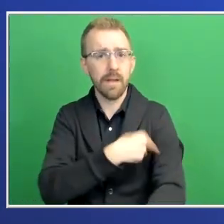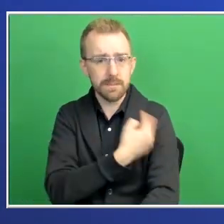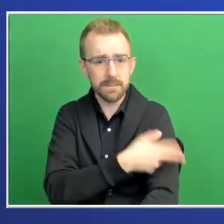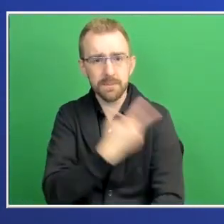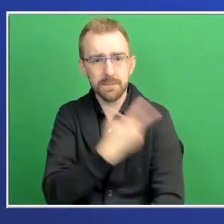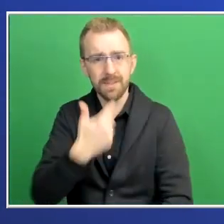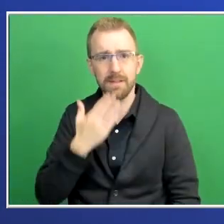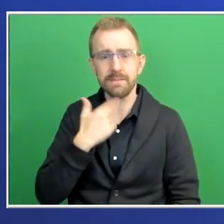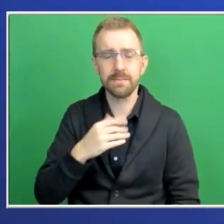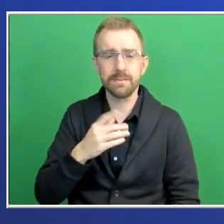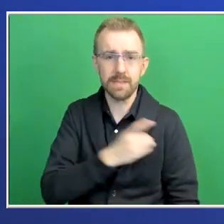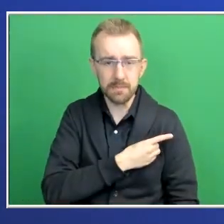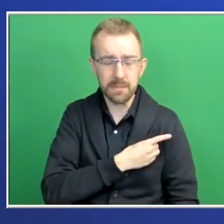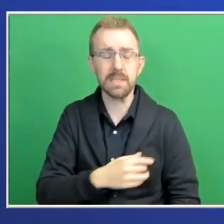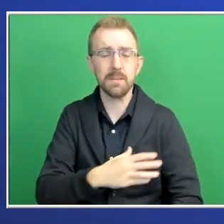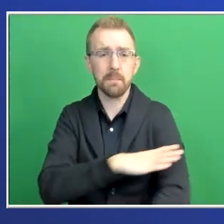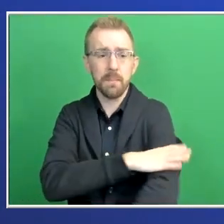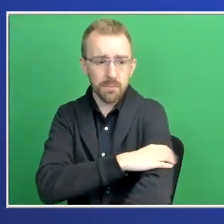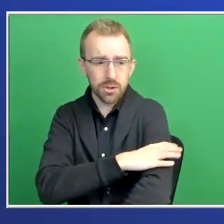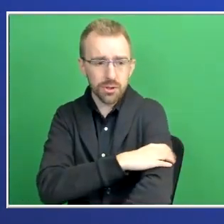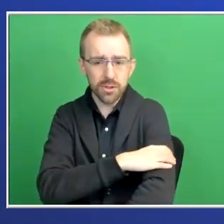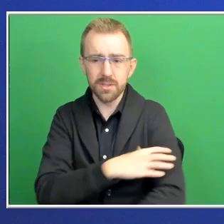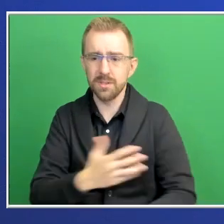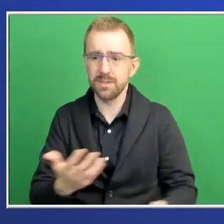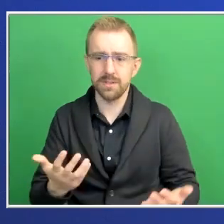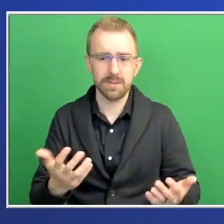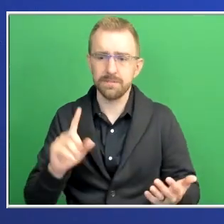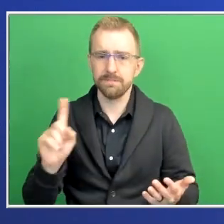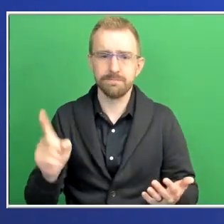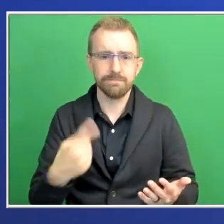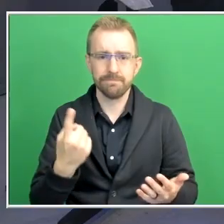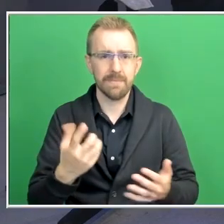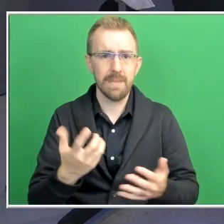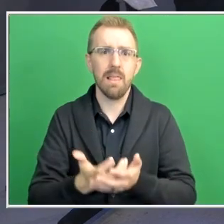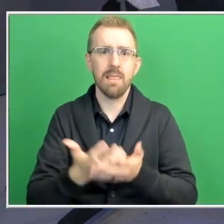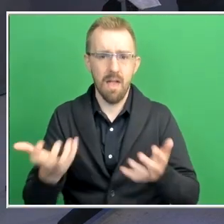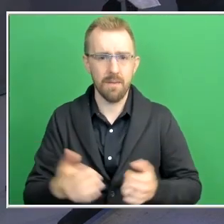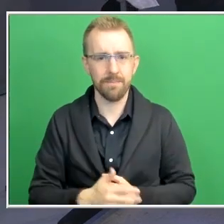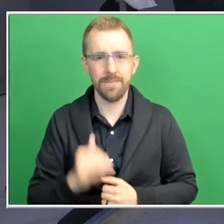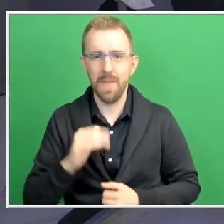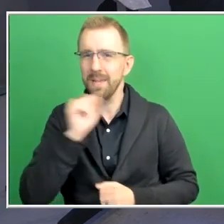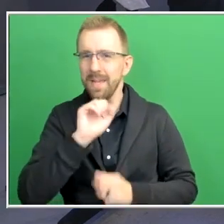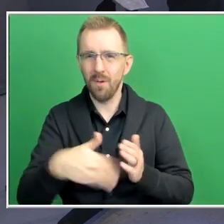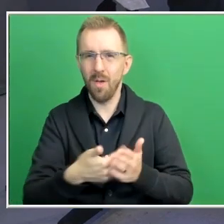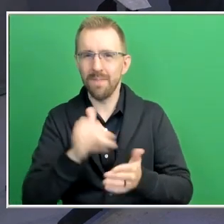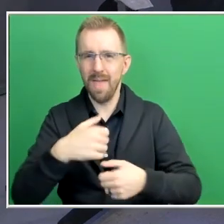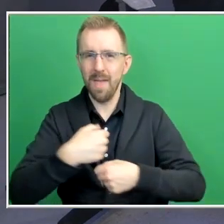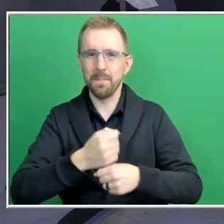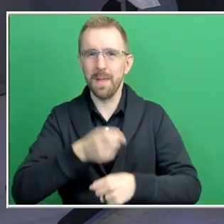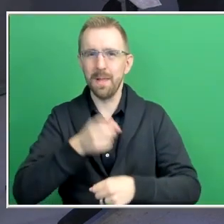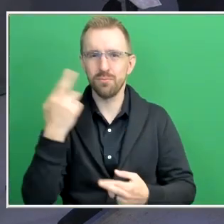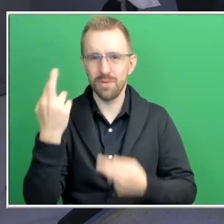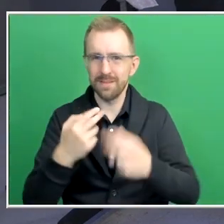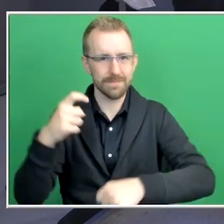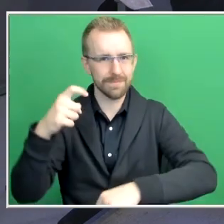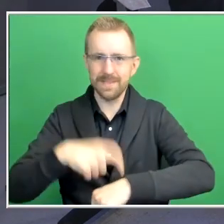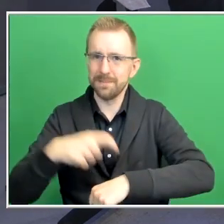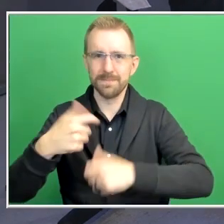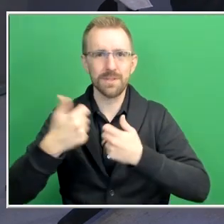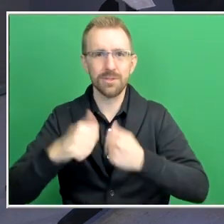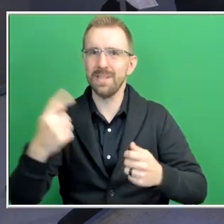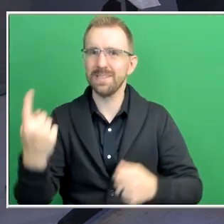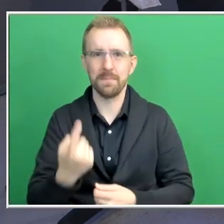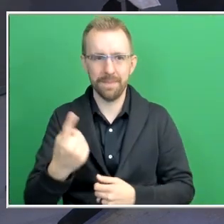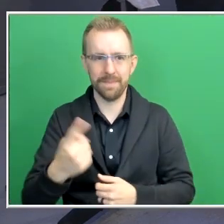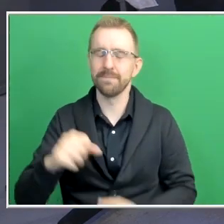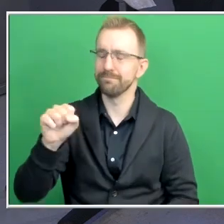my blood pressure. Wow. It's a lot of stuff. I'm guessing all that made you realize time to try and get rid of this weight. Yes, sir. How'd